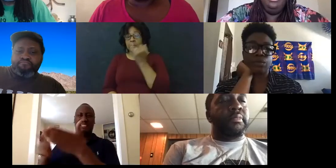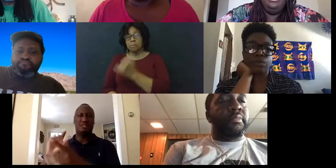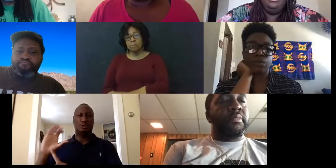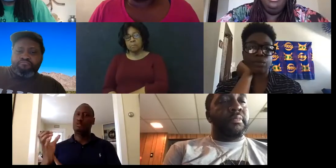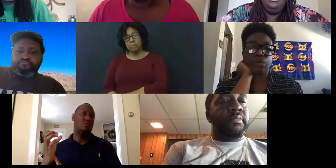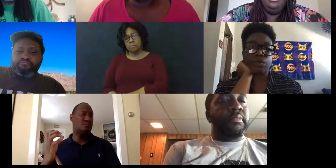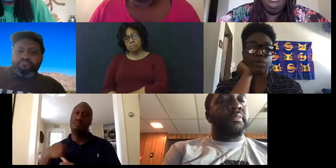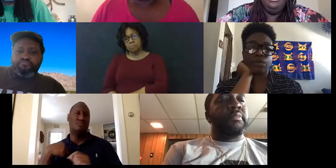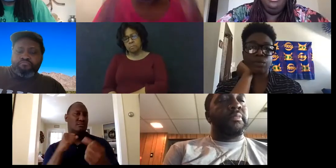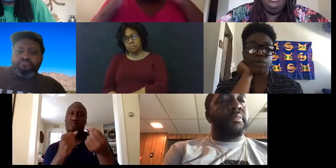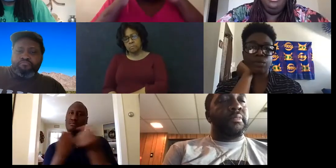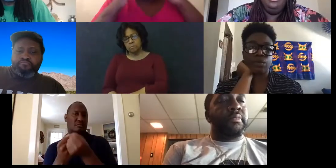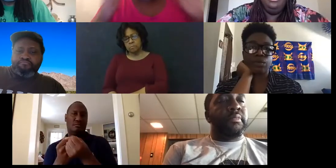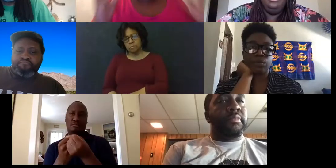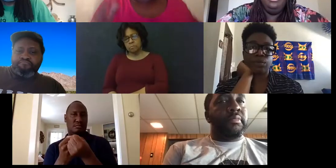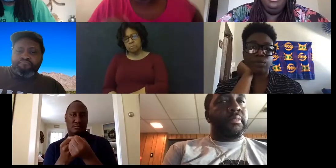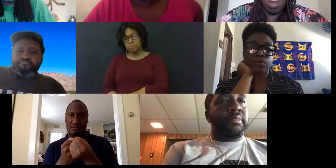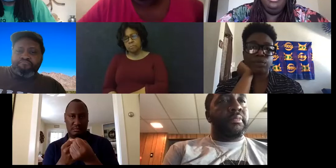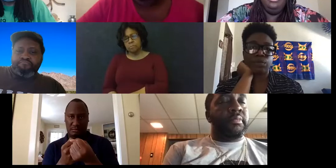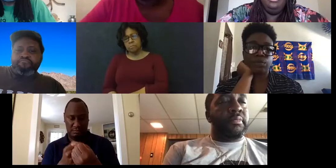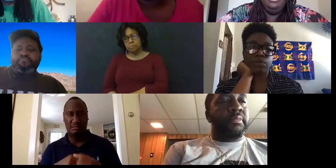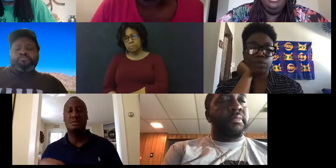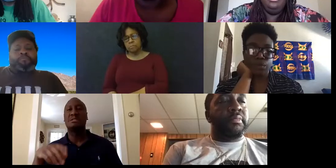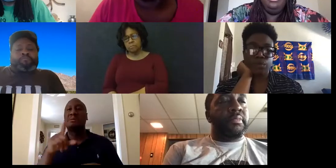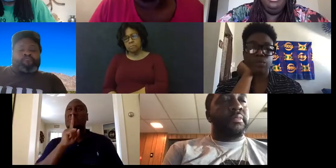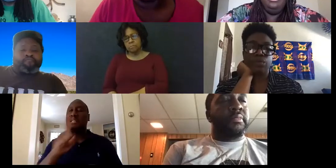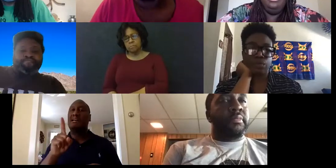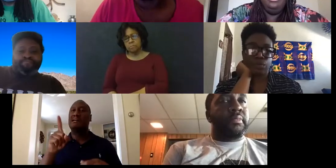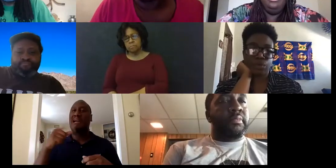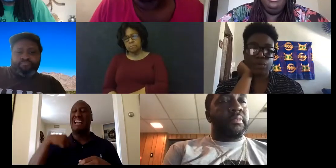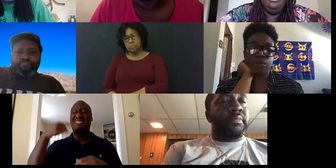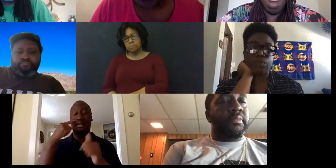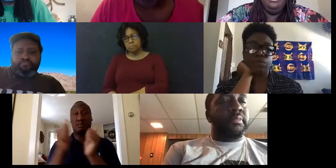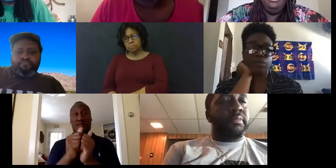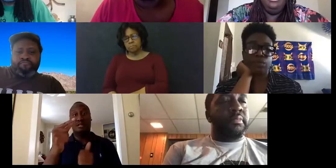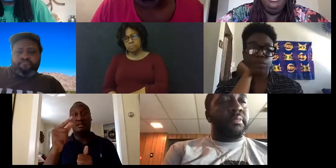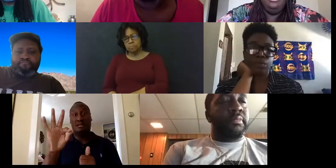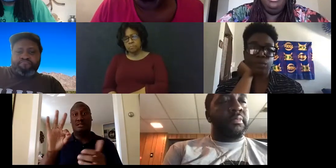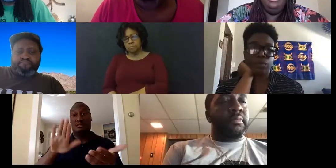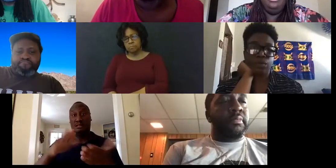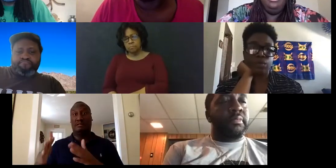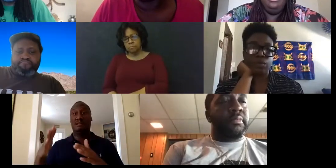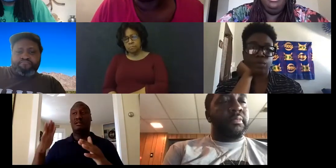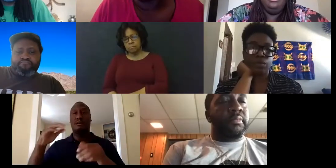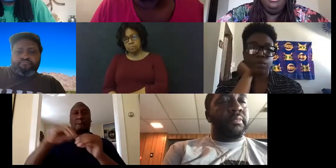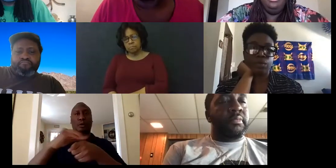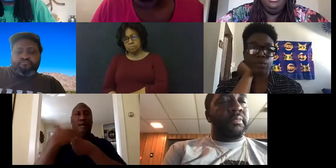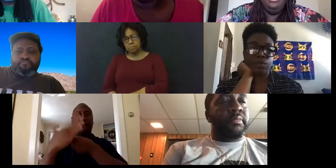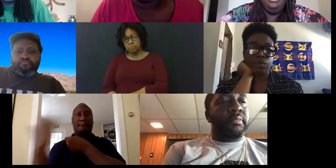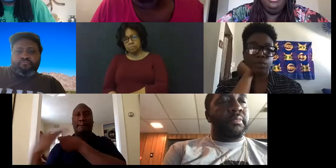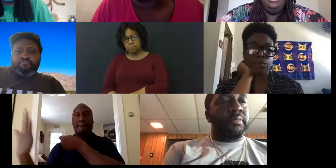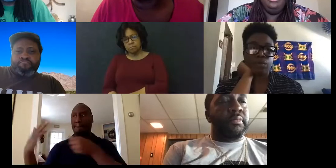white people, we have to call out them as well. I don't support certain things. When